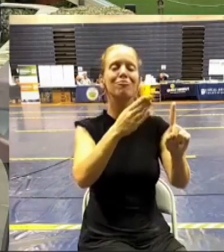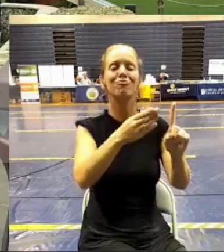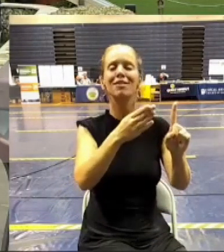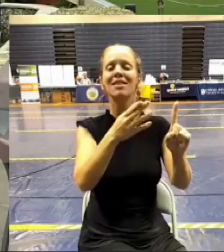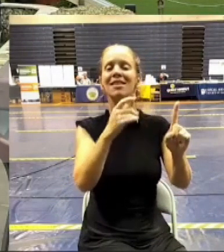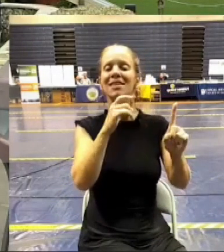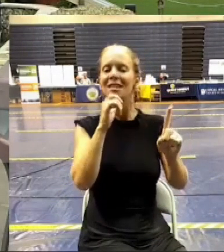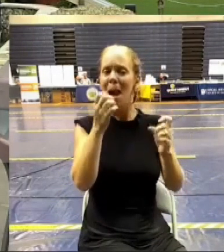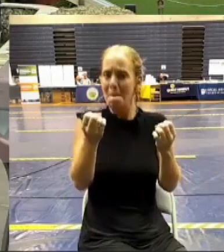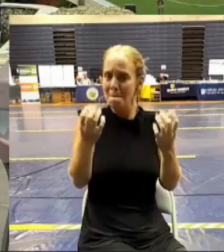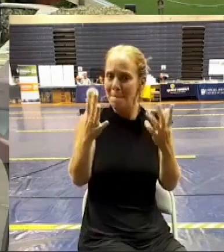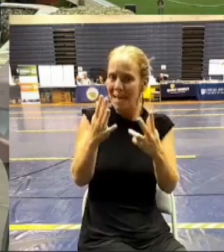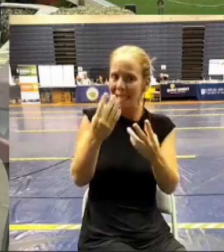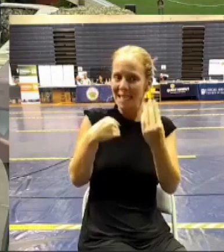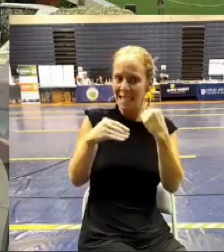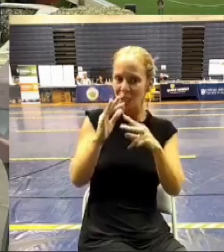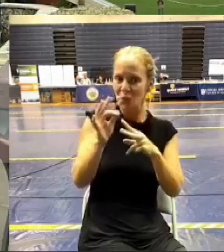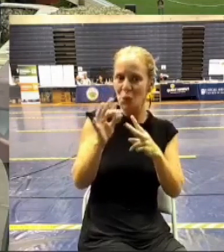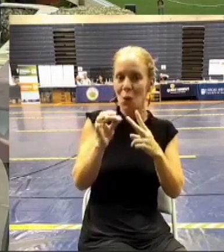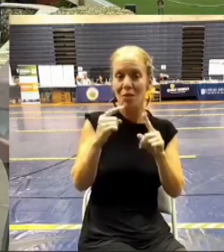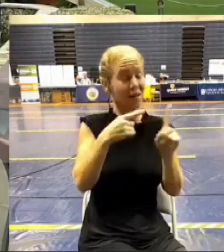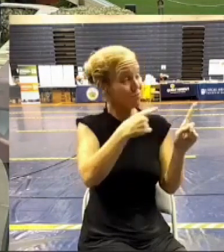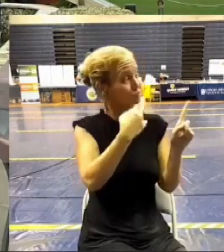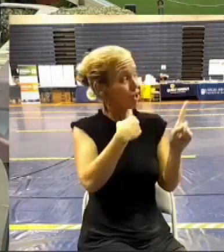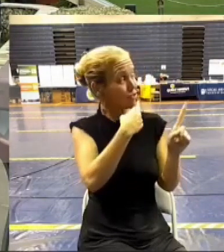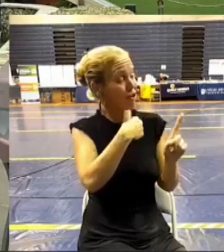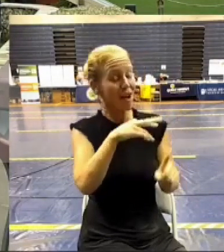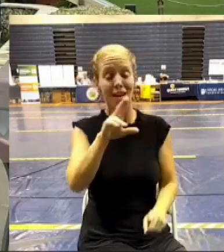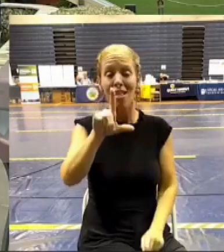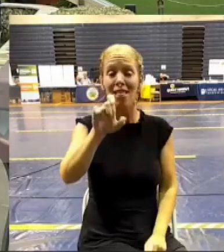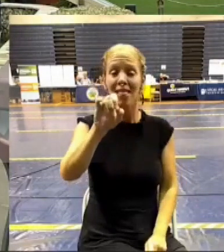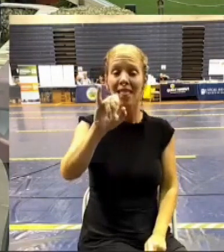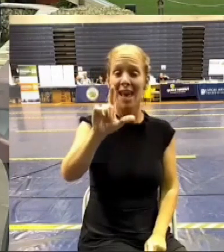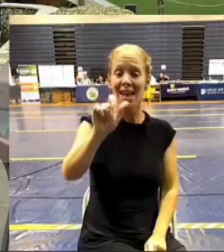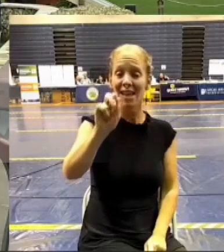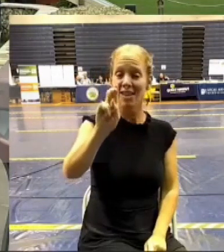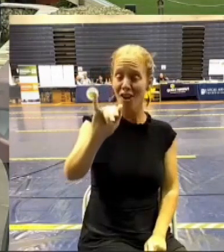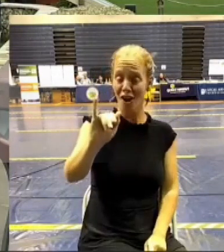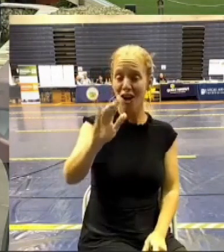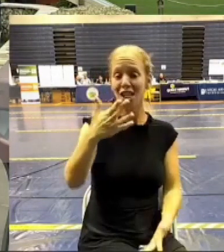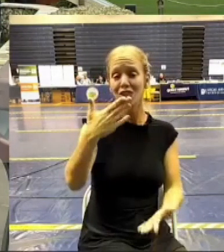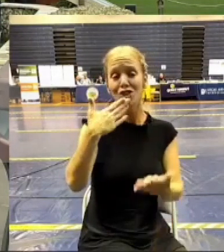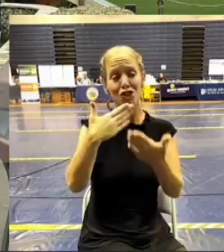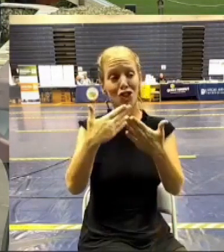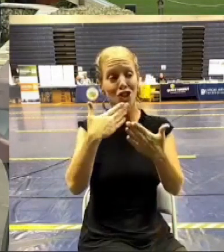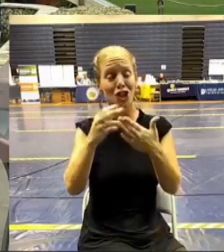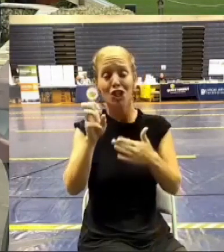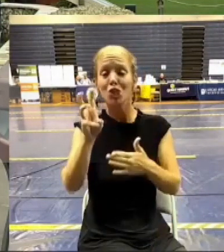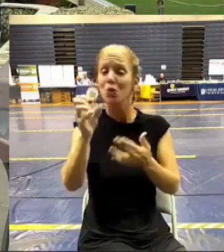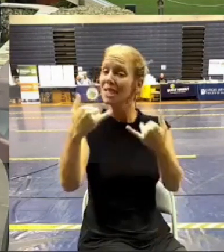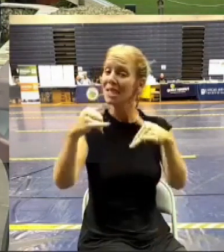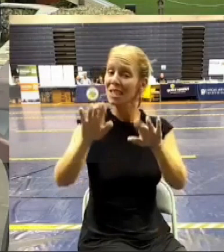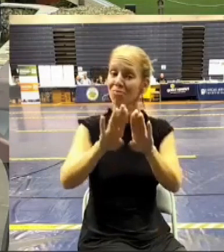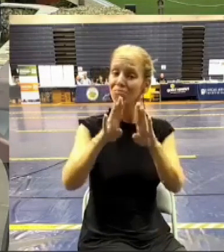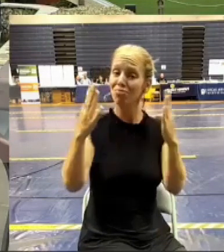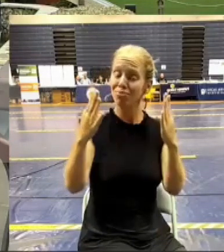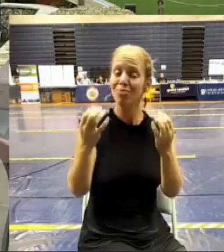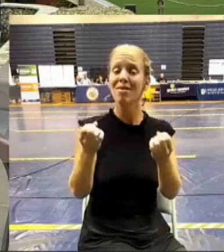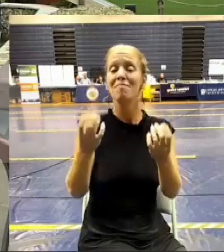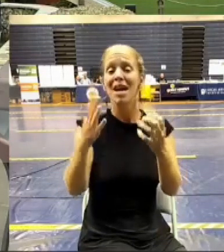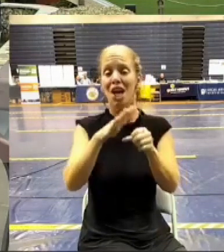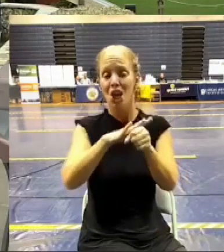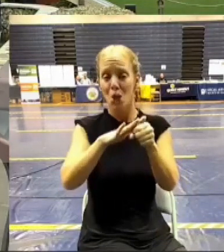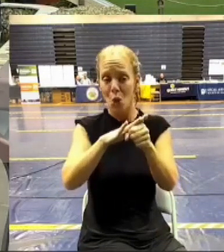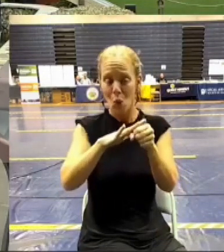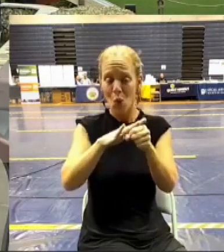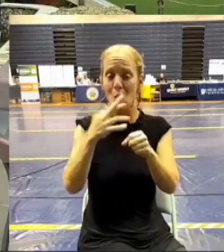good, which I think is awesome because Leilani's at Kaanapali Beach is part of TS Restaurants, which, like a lot of local restaurants, were on the front line